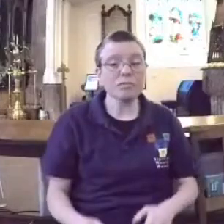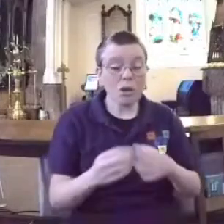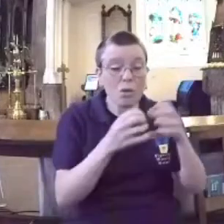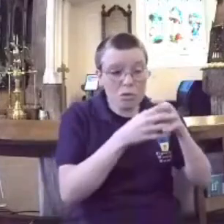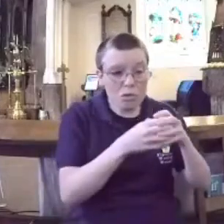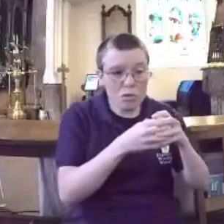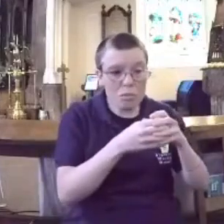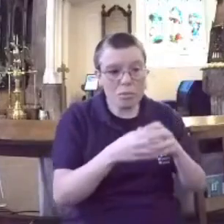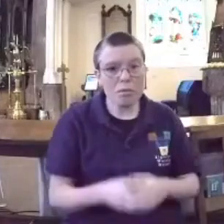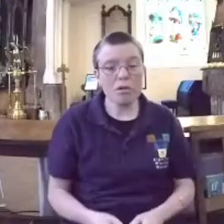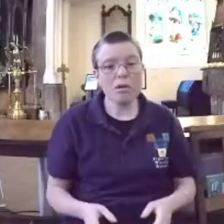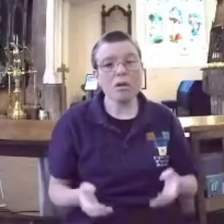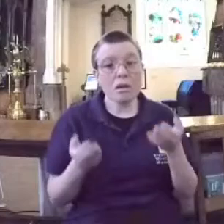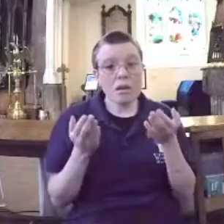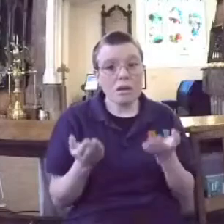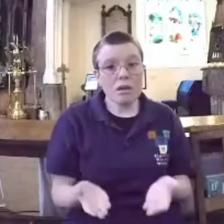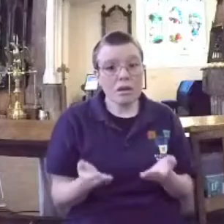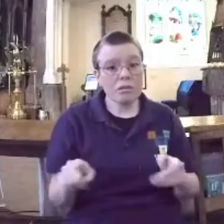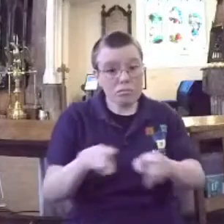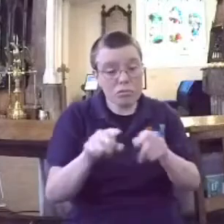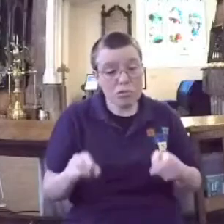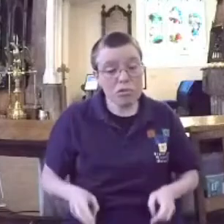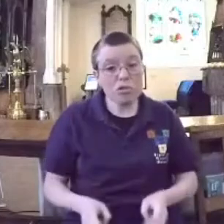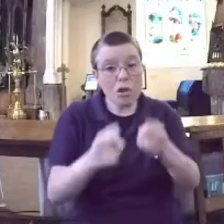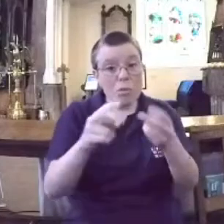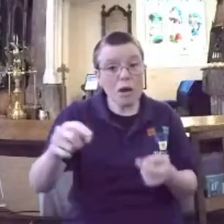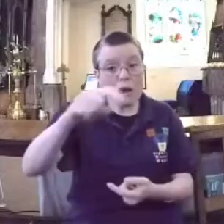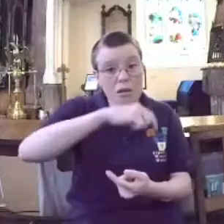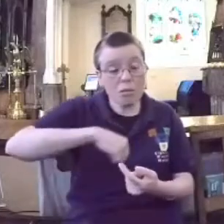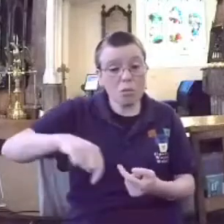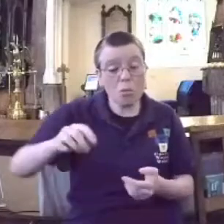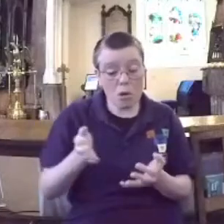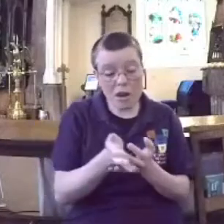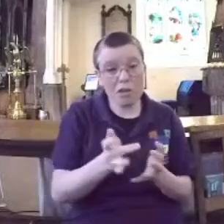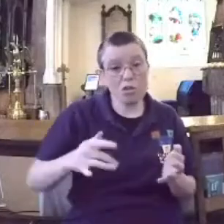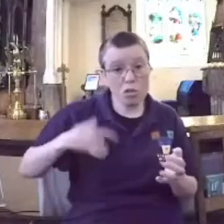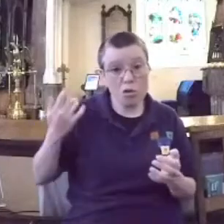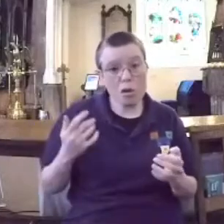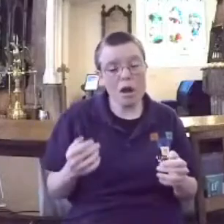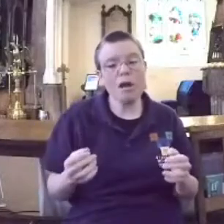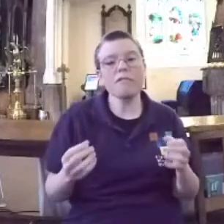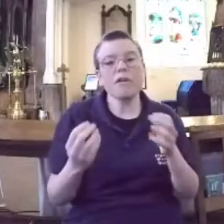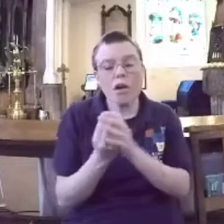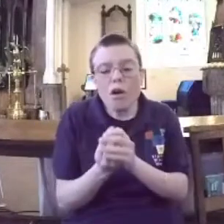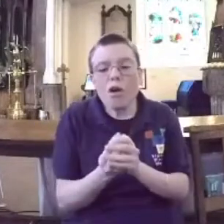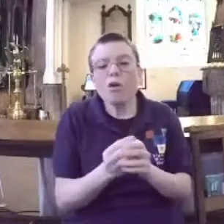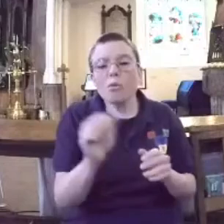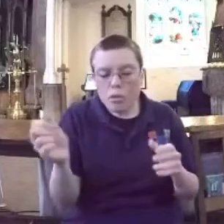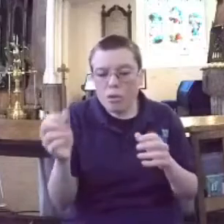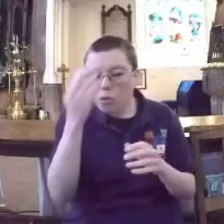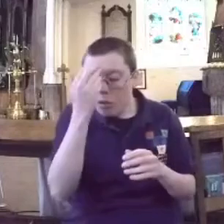together with the support of others. God never intended us to take the narrow path on our